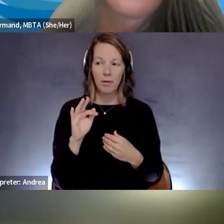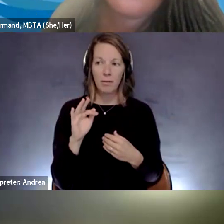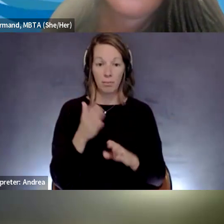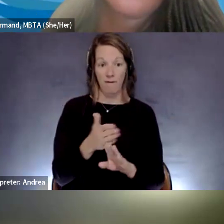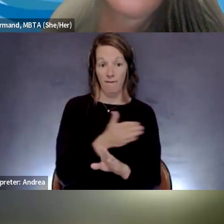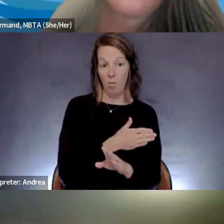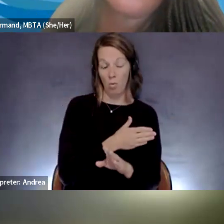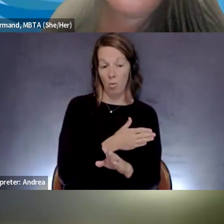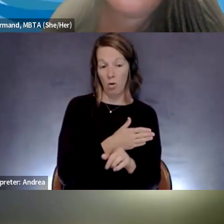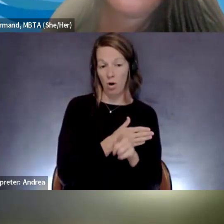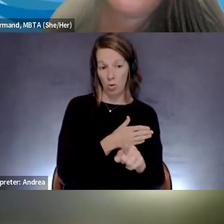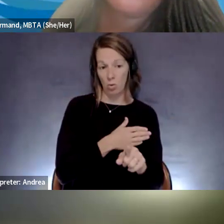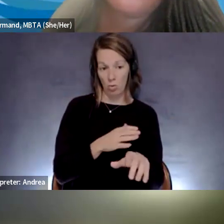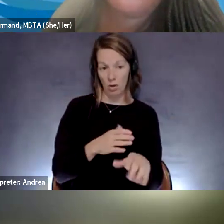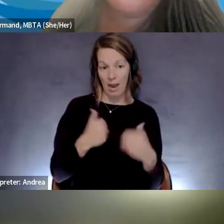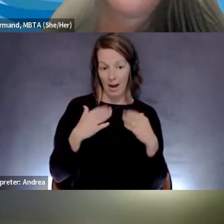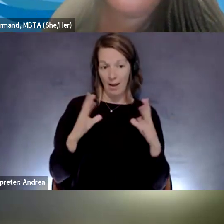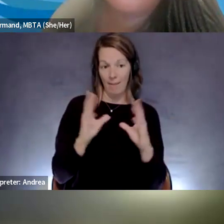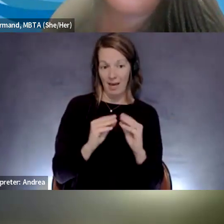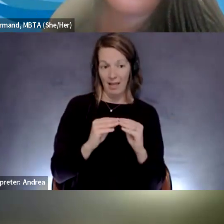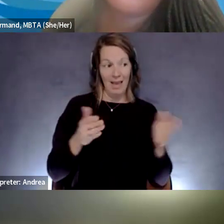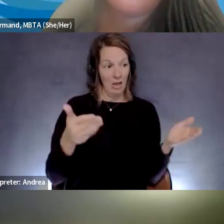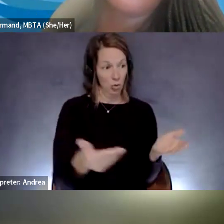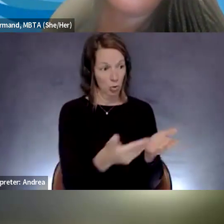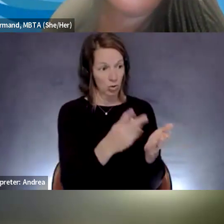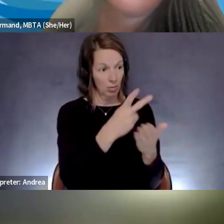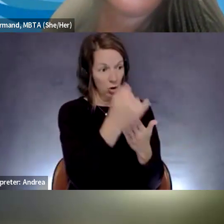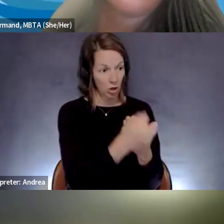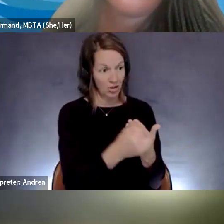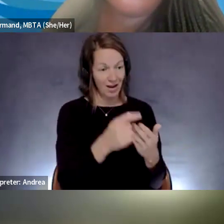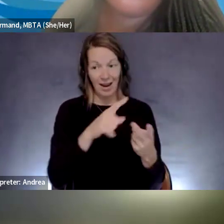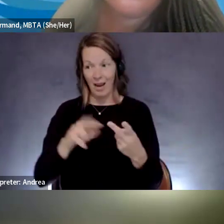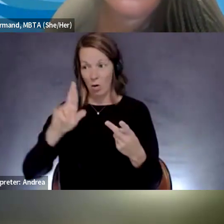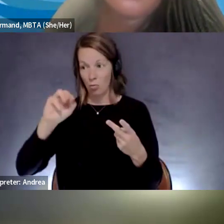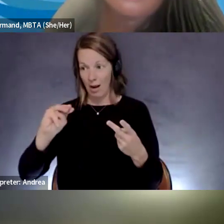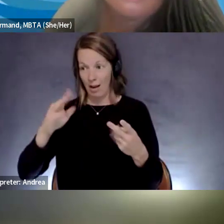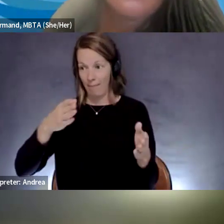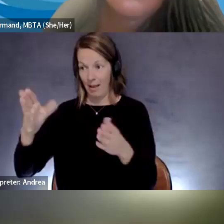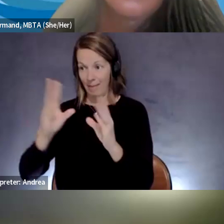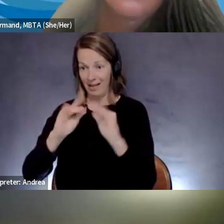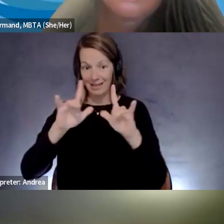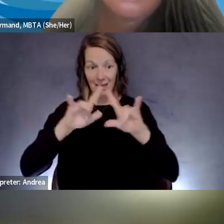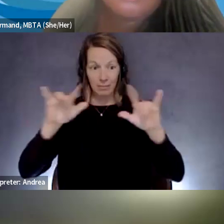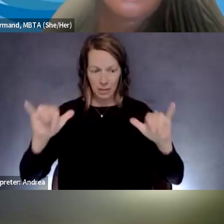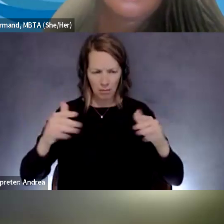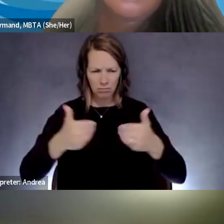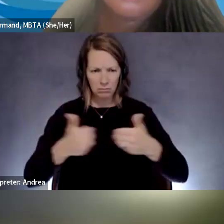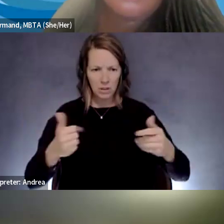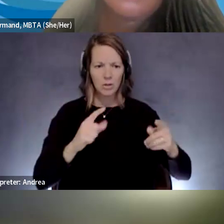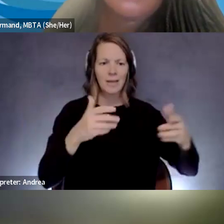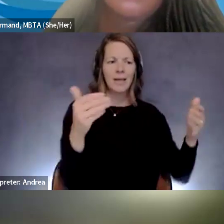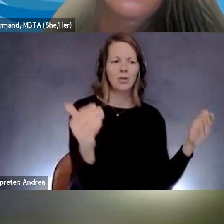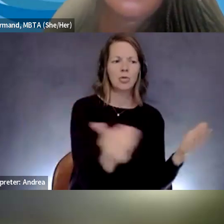you had a meeting that both introduced the project and a RAM plan meeting at the same time, to have just an introduction